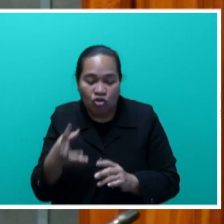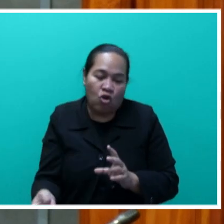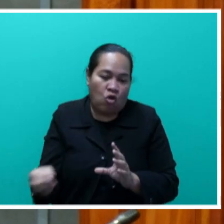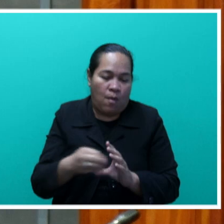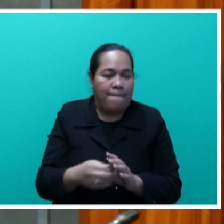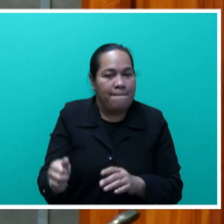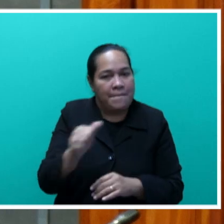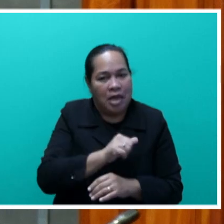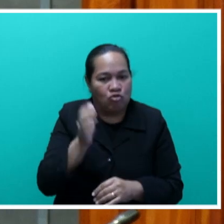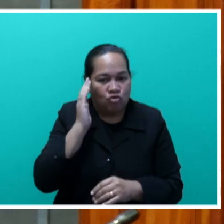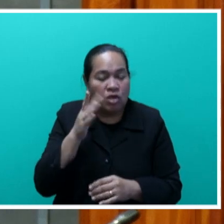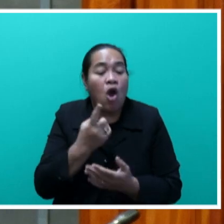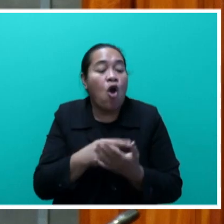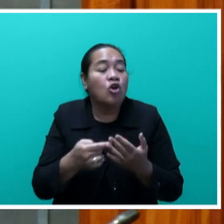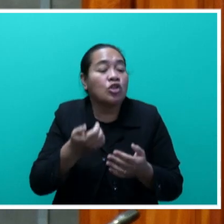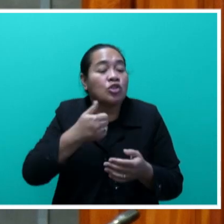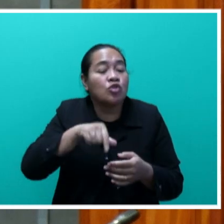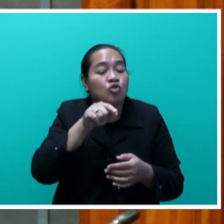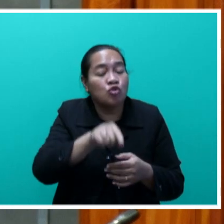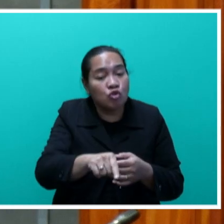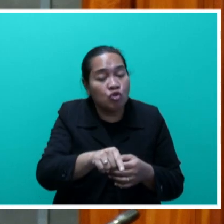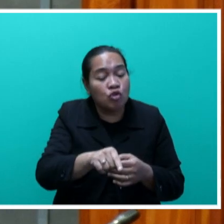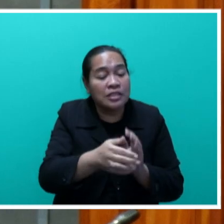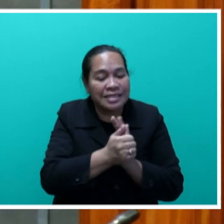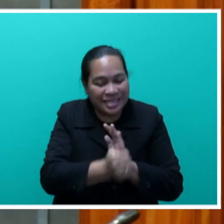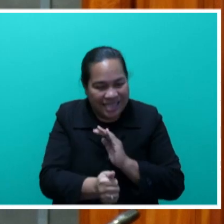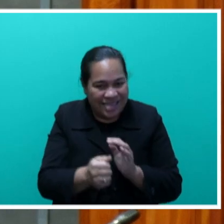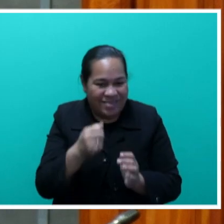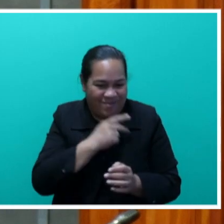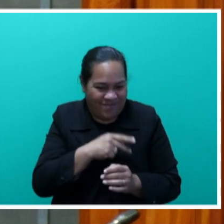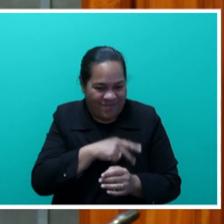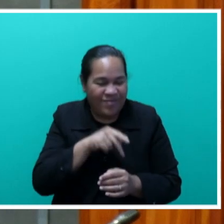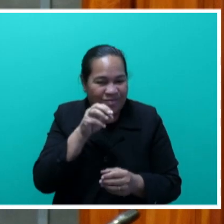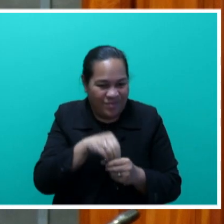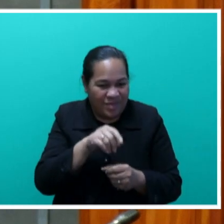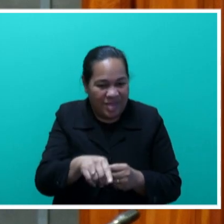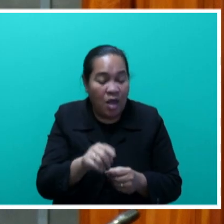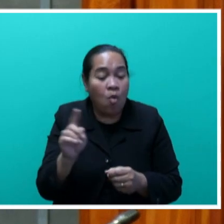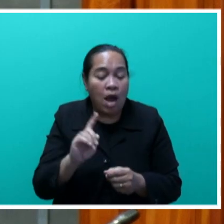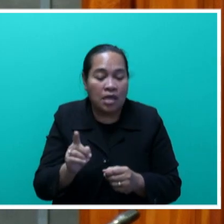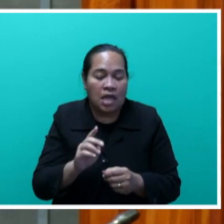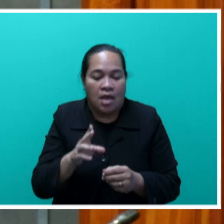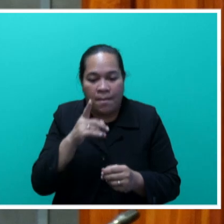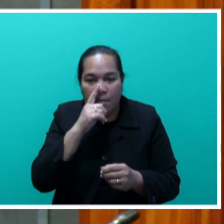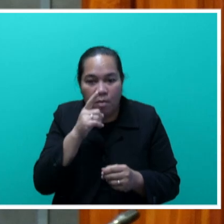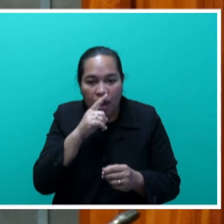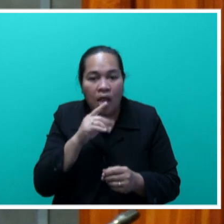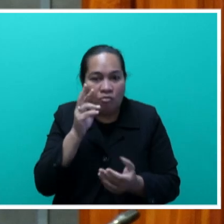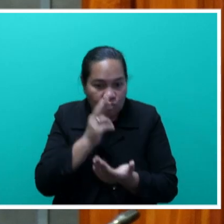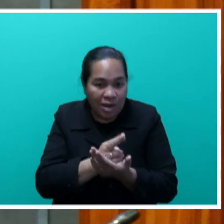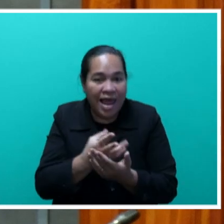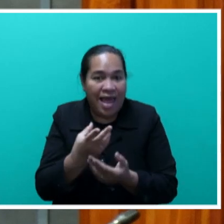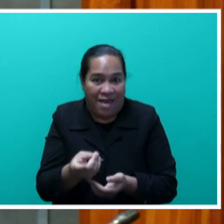use technical experts in this department, given the responsibility of what used to be known as the Construction Implementation Unit